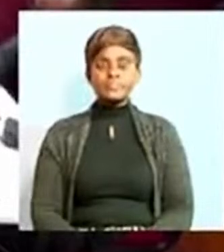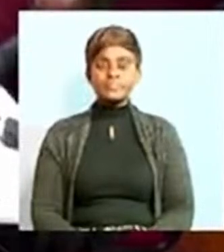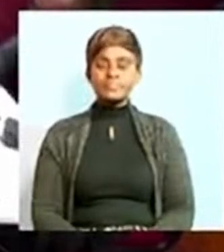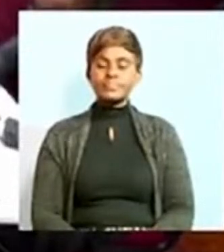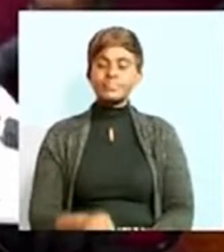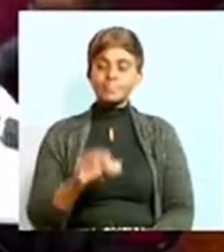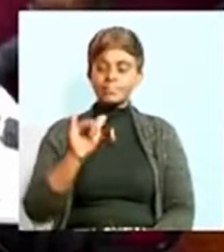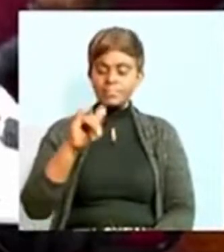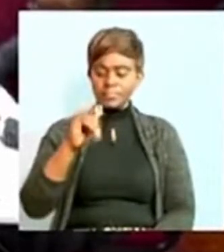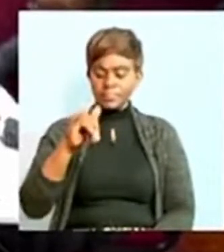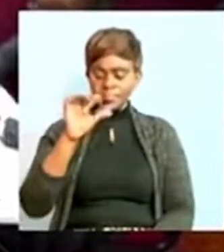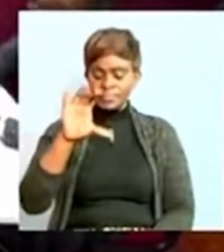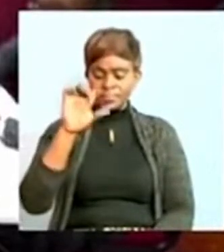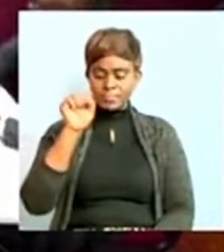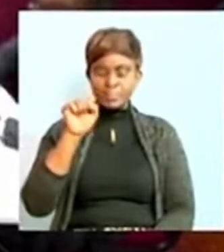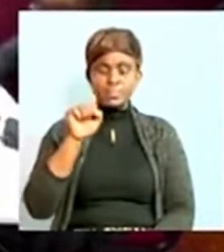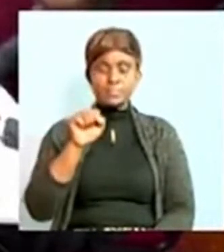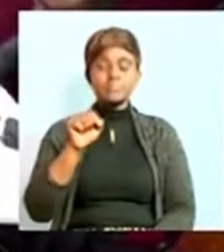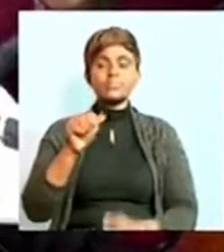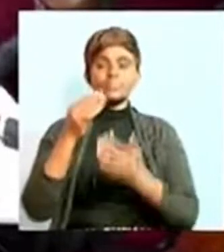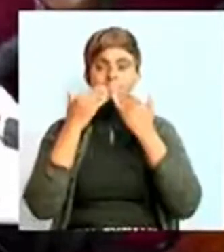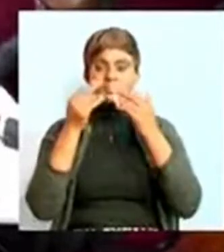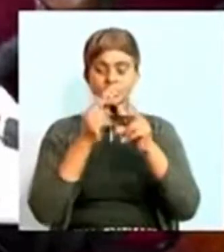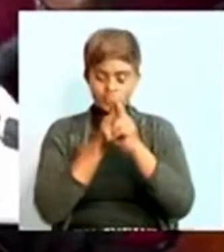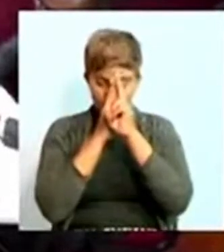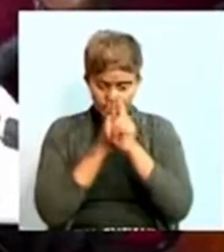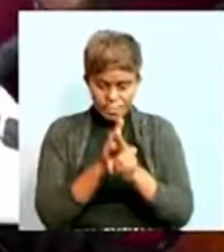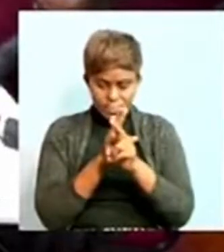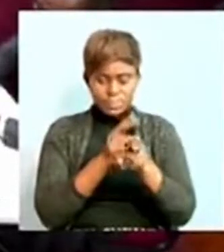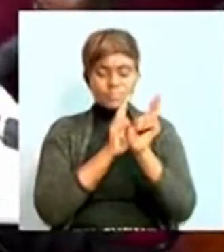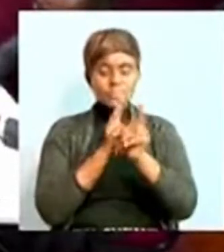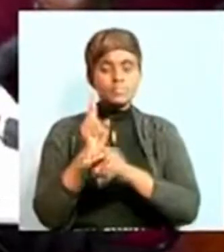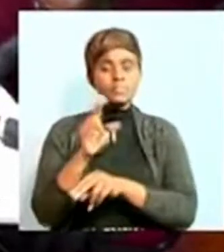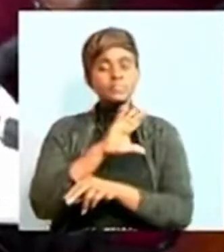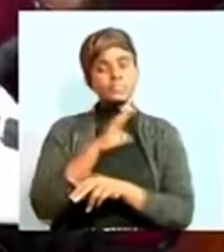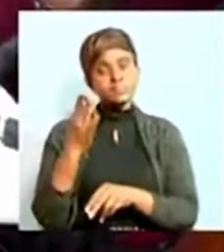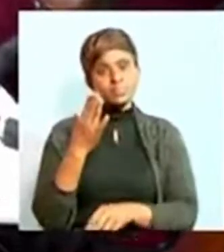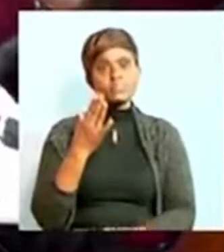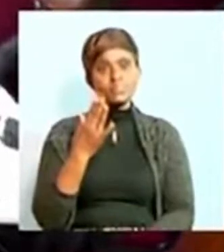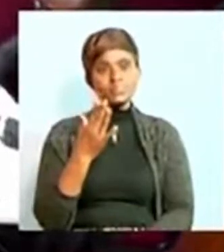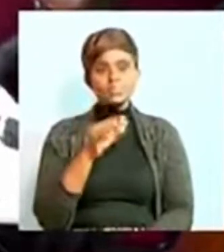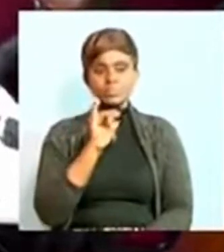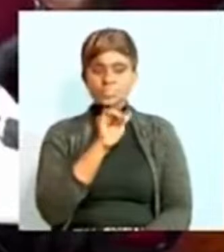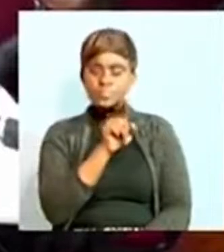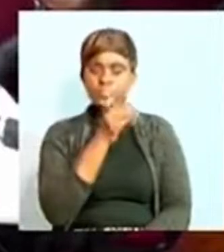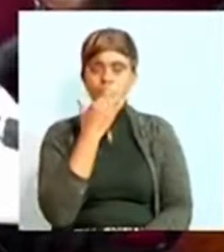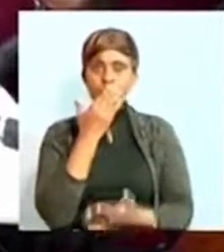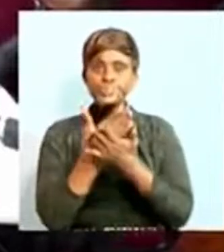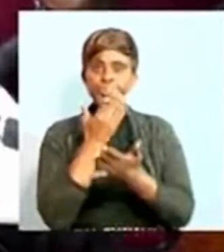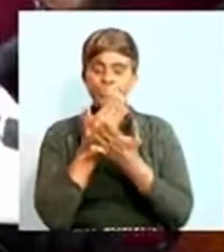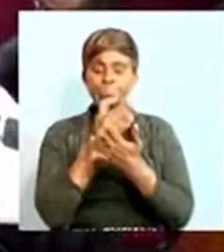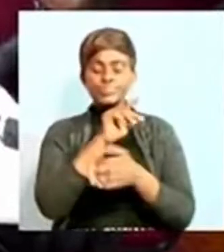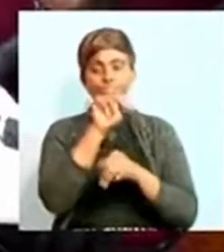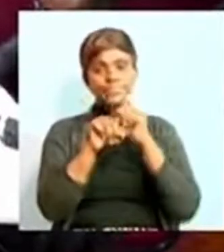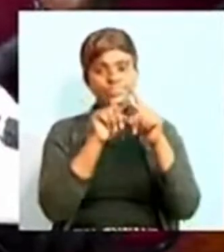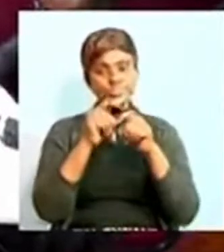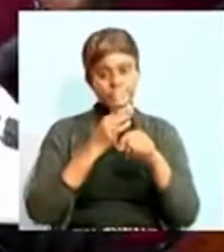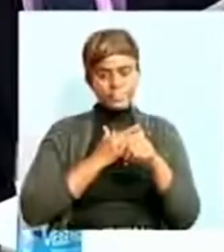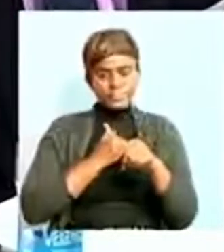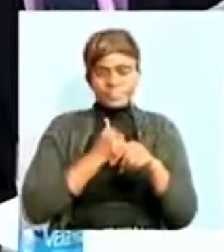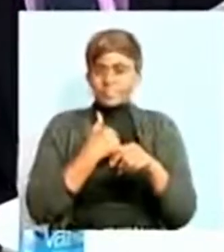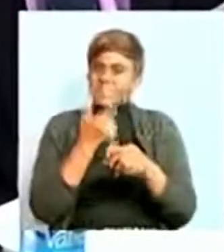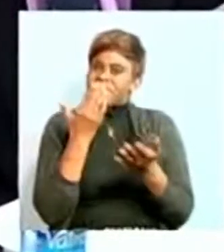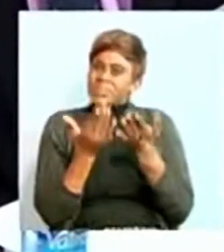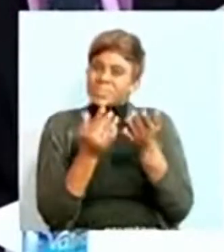Yes, Council Secretary. Thank you, Honorable. In responding, I think, to that good question, I may